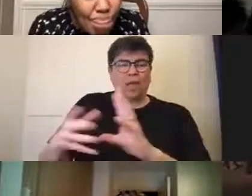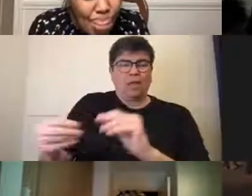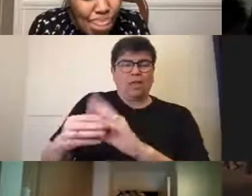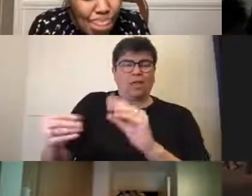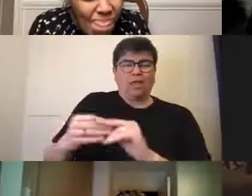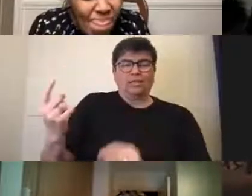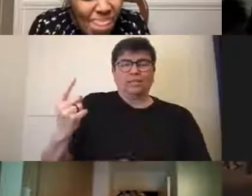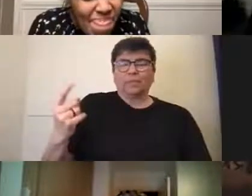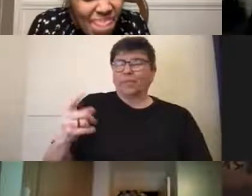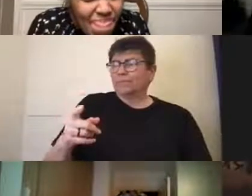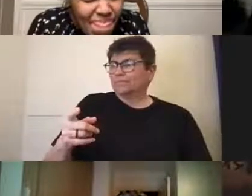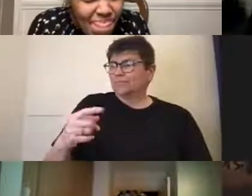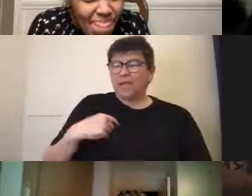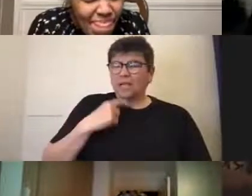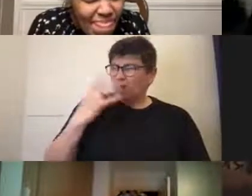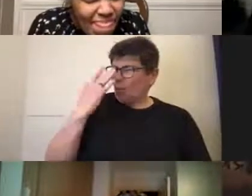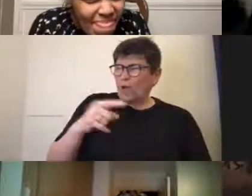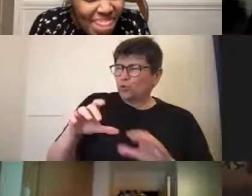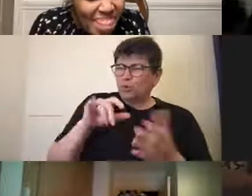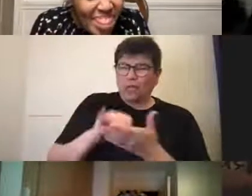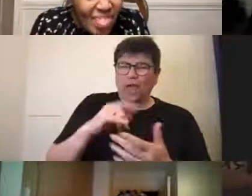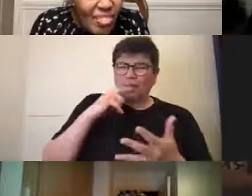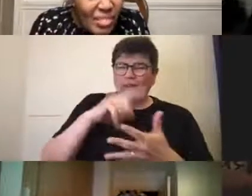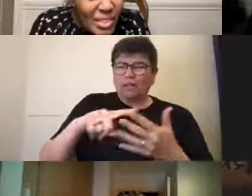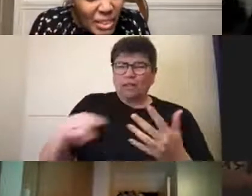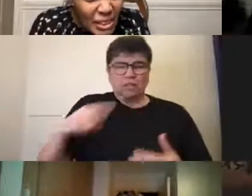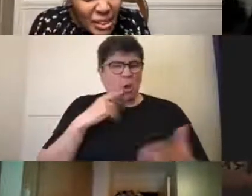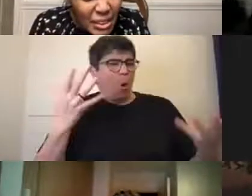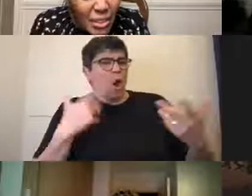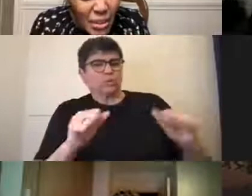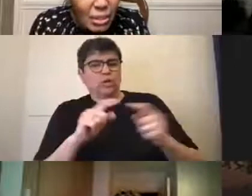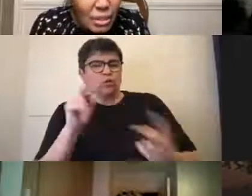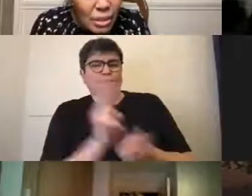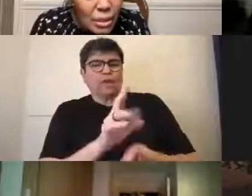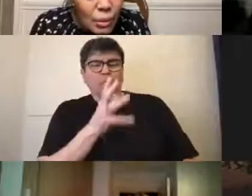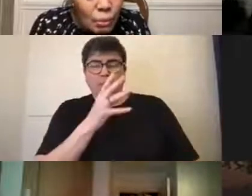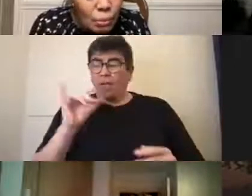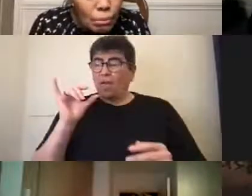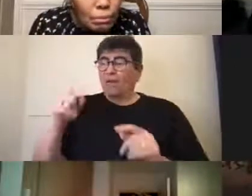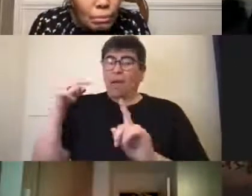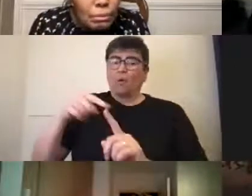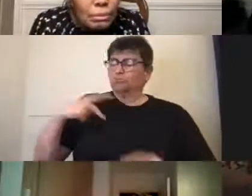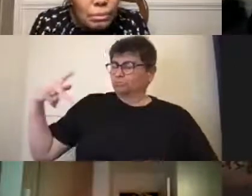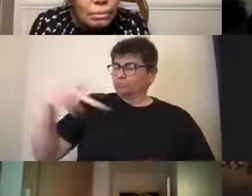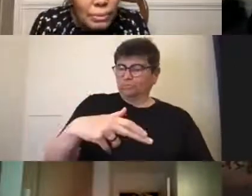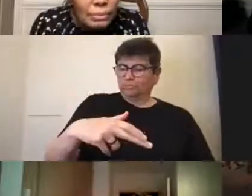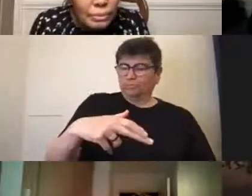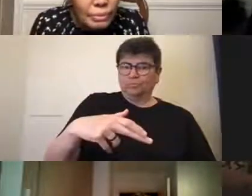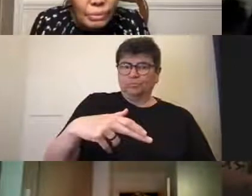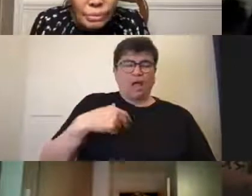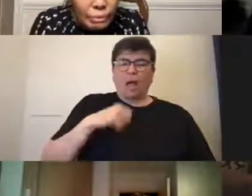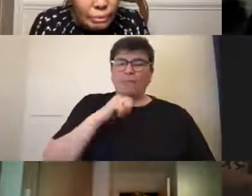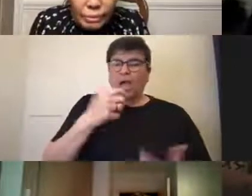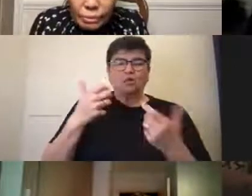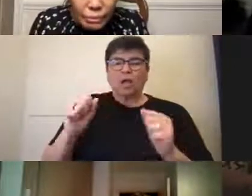said, I was like, why did you do this, that, and the third? And then he was like, oh, I was just trying to fuck your mama. And at that point I cut the tape off and I'm like, I'm not trying to